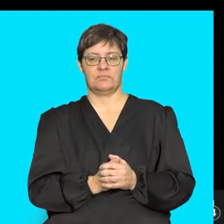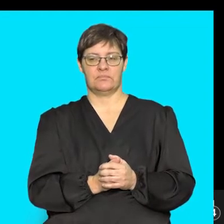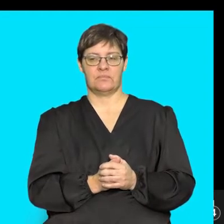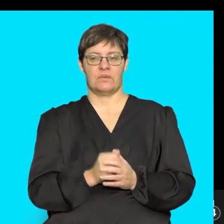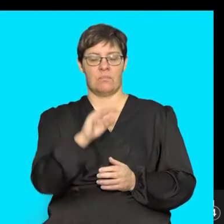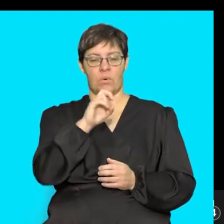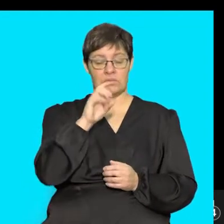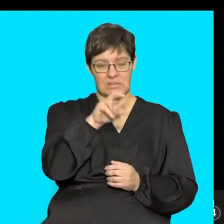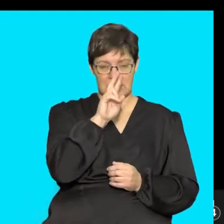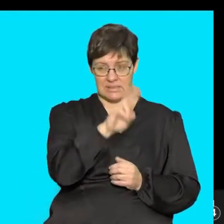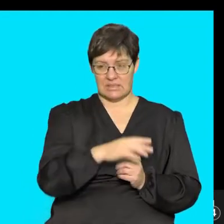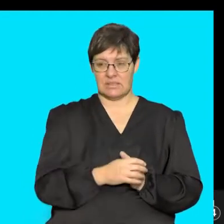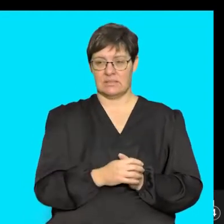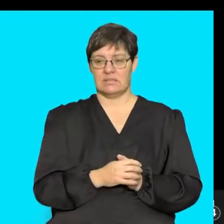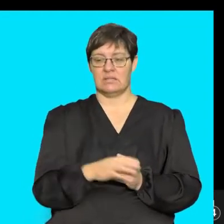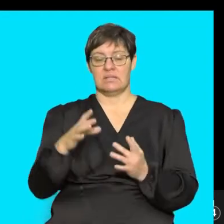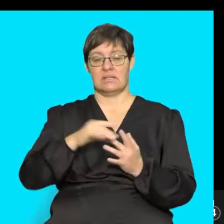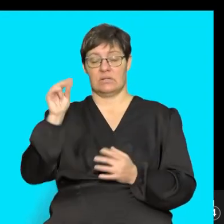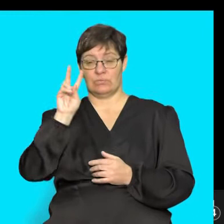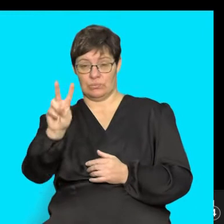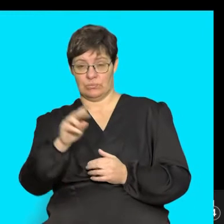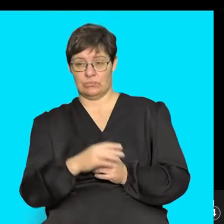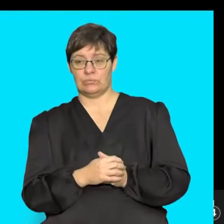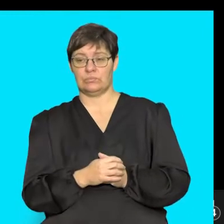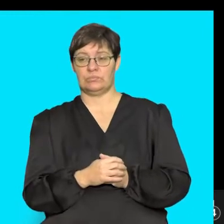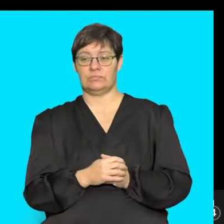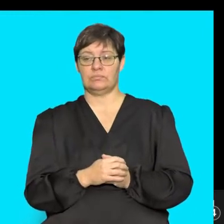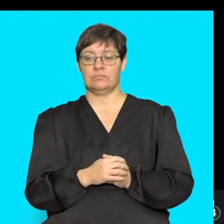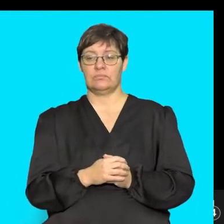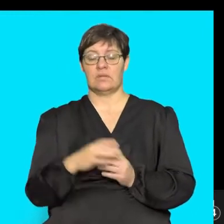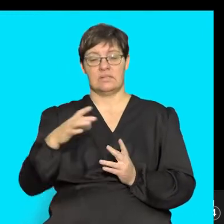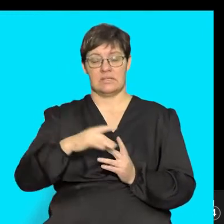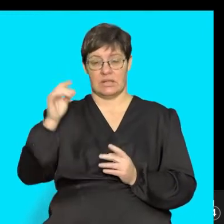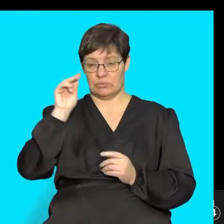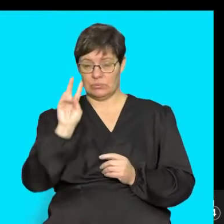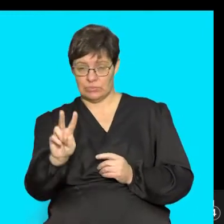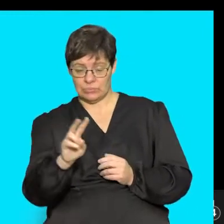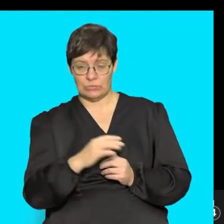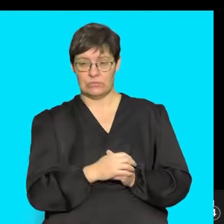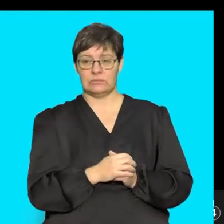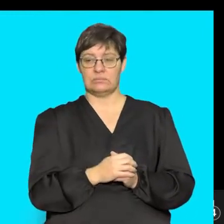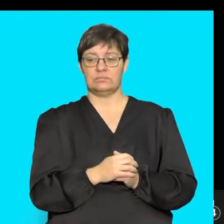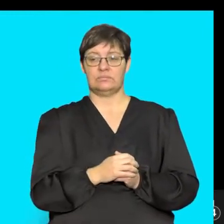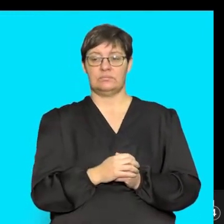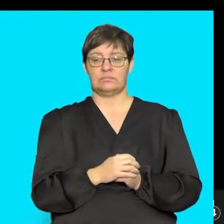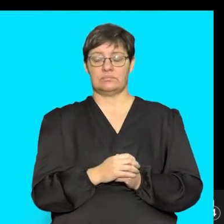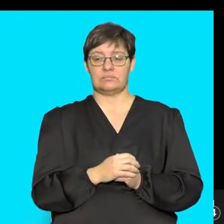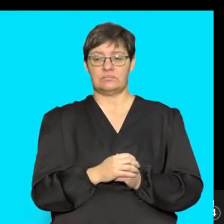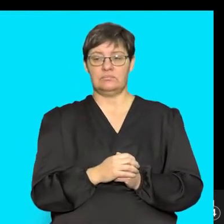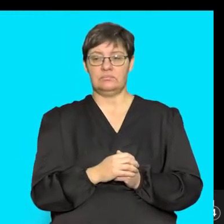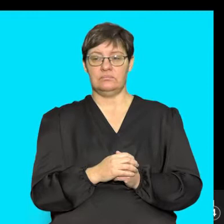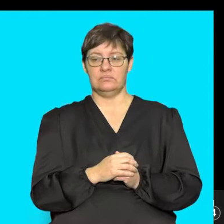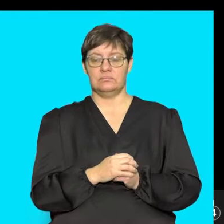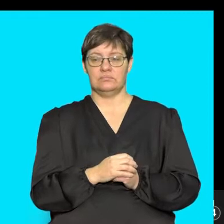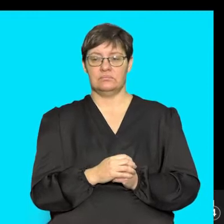is mode. Can you see that? Select 2. Then I select 2 for the regression